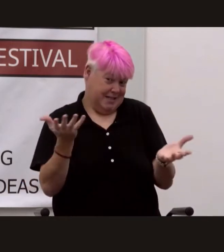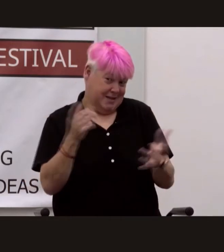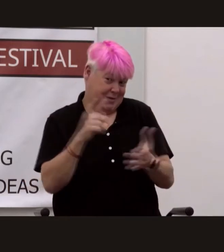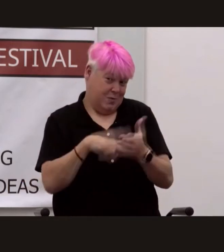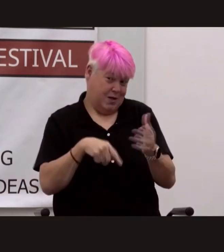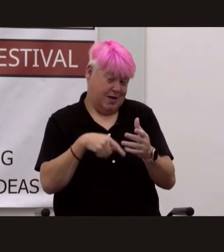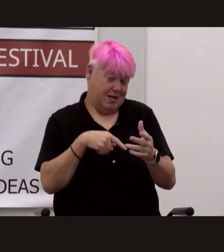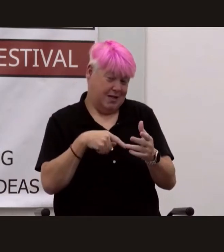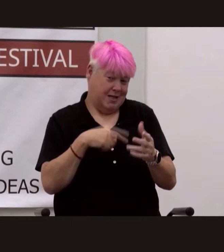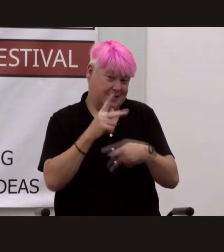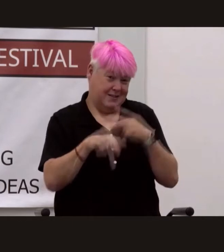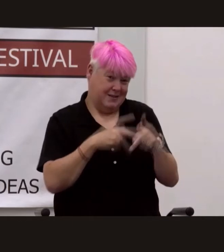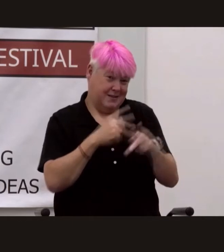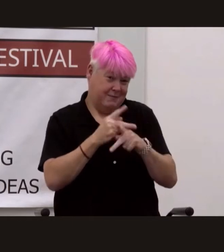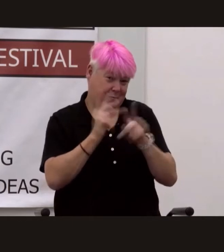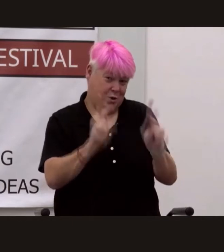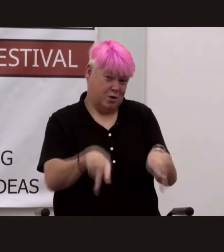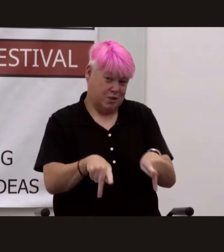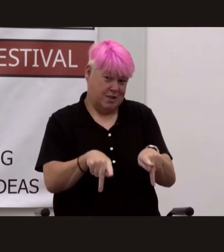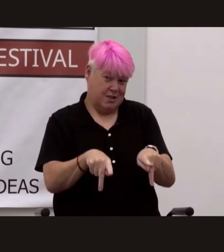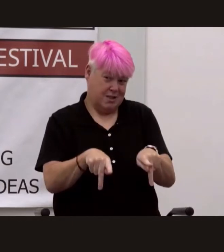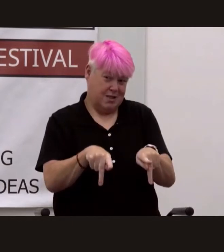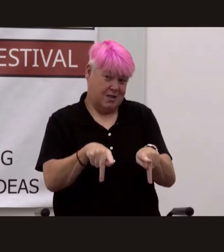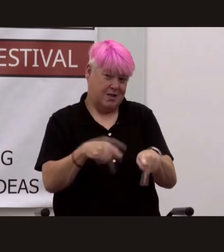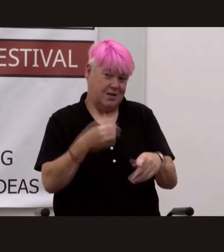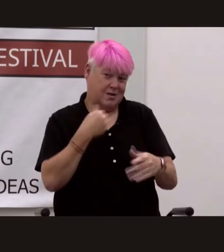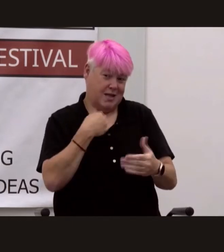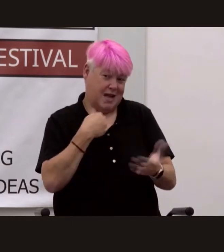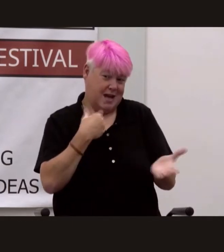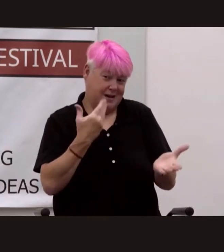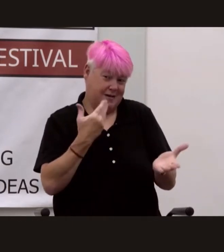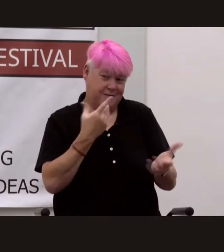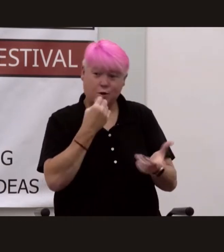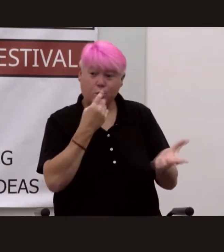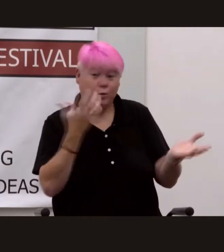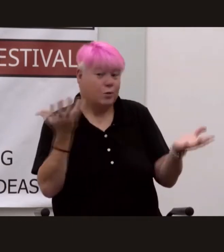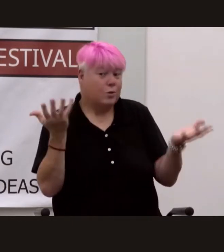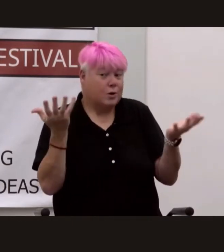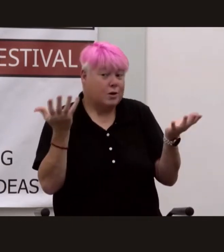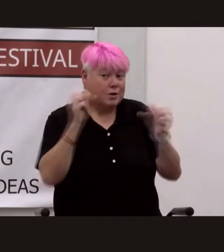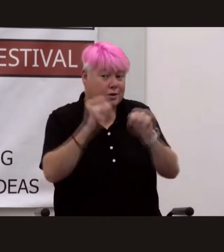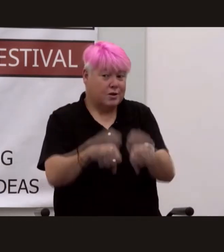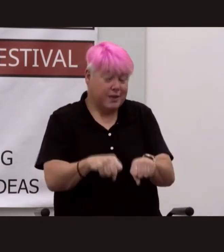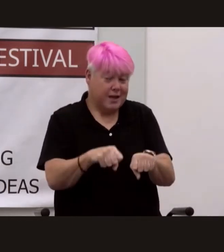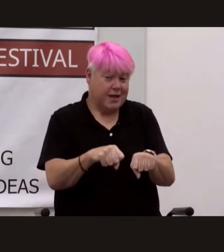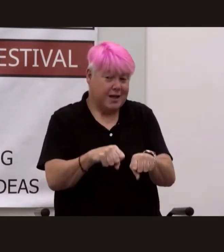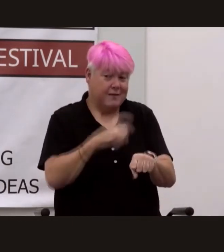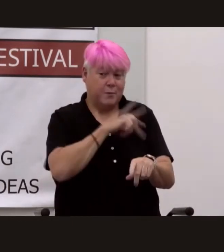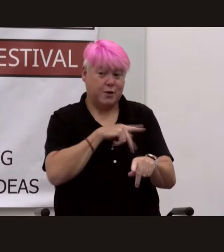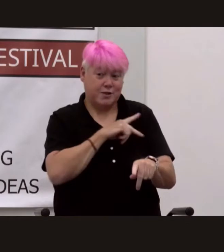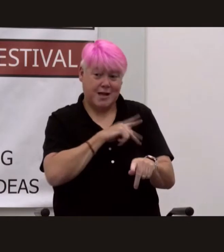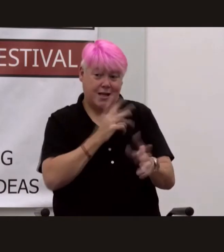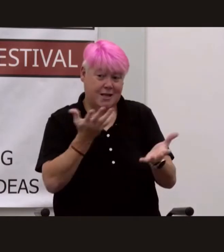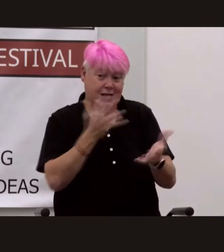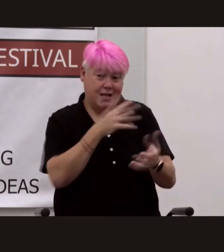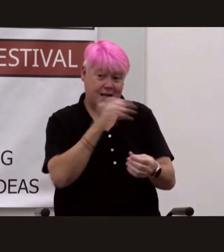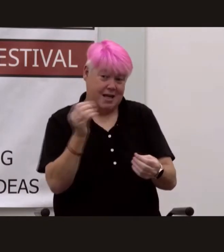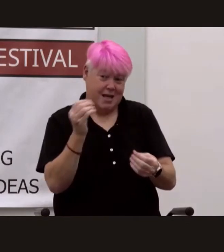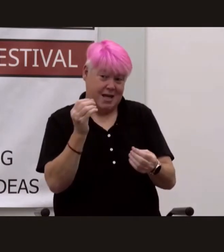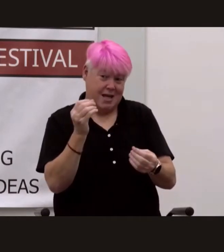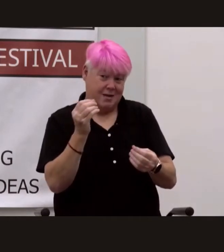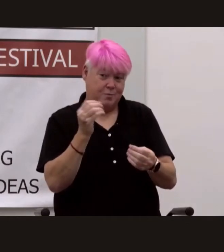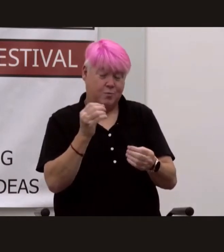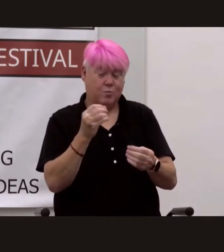person would they produce? Could they produce in terms of personality? What would they teach the